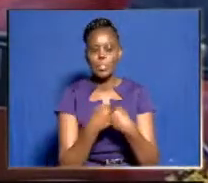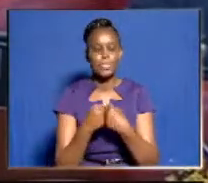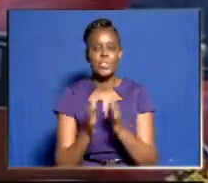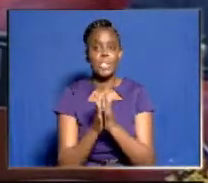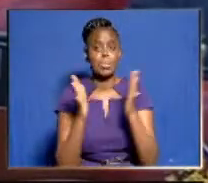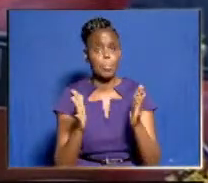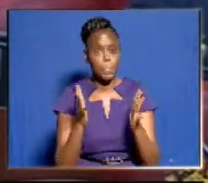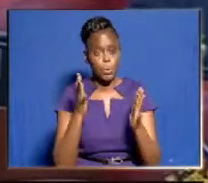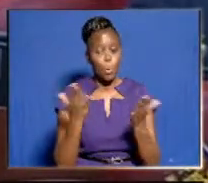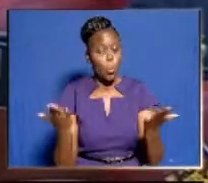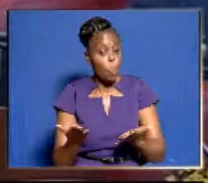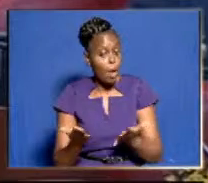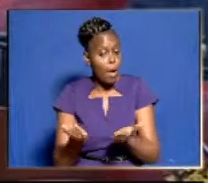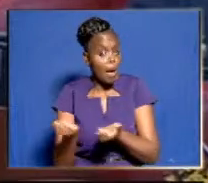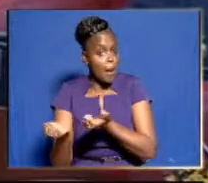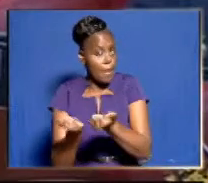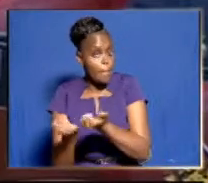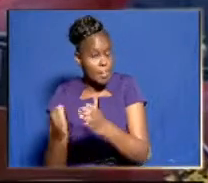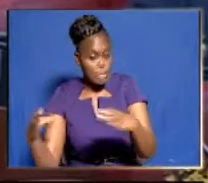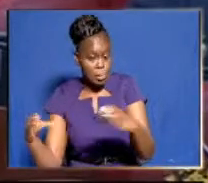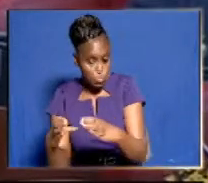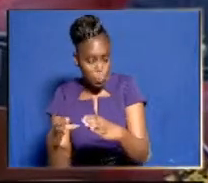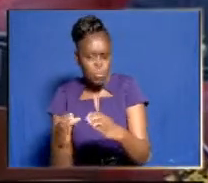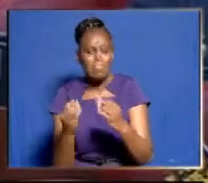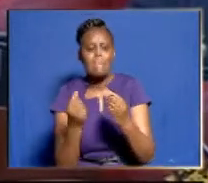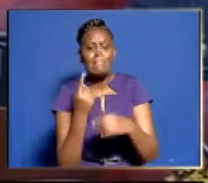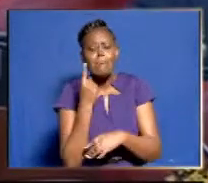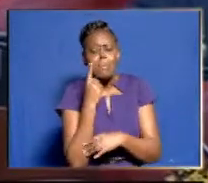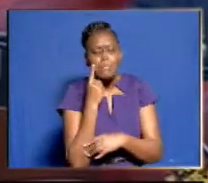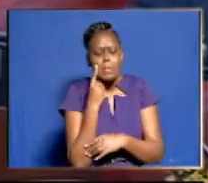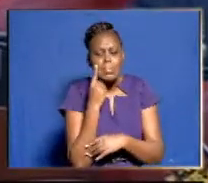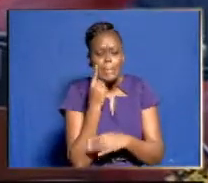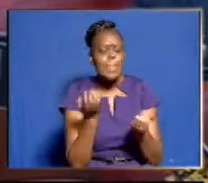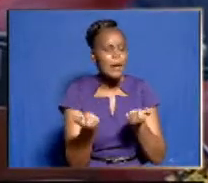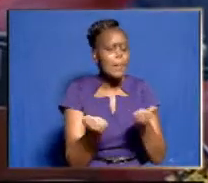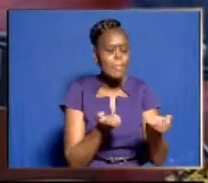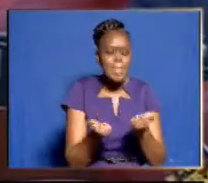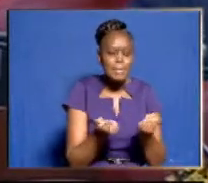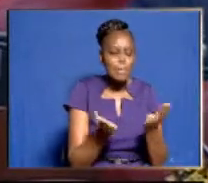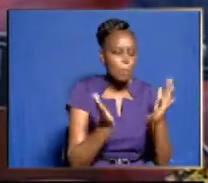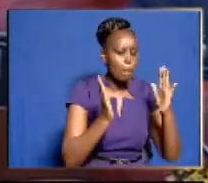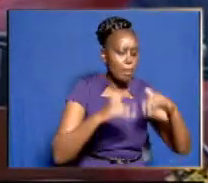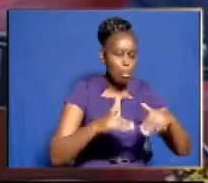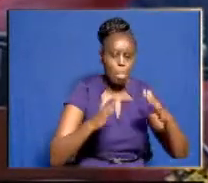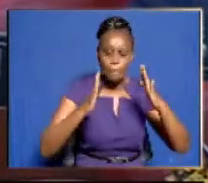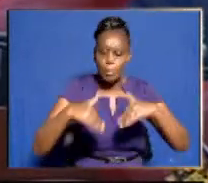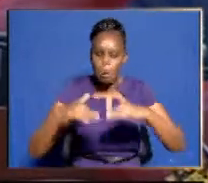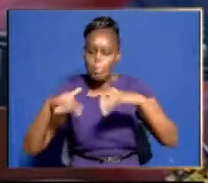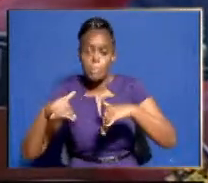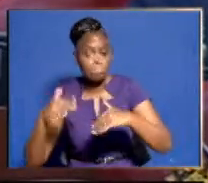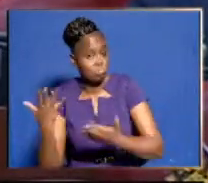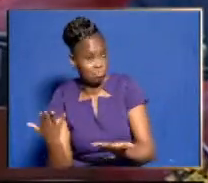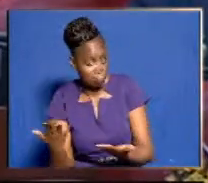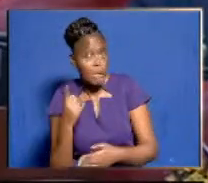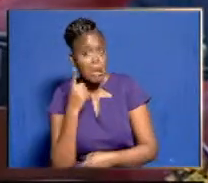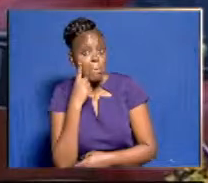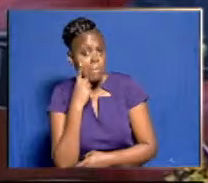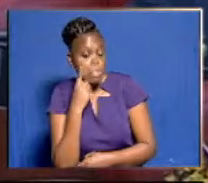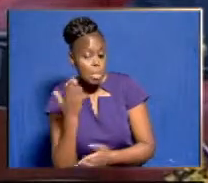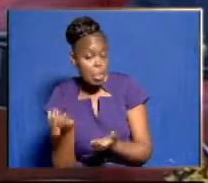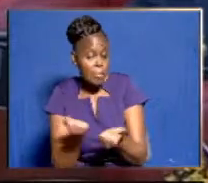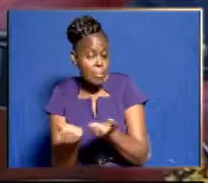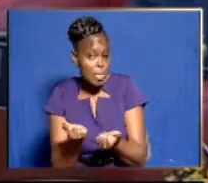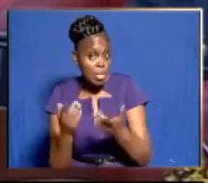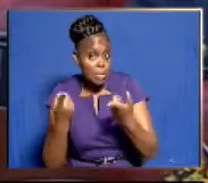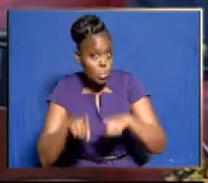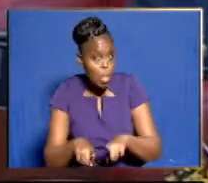business community. We have seen many businesses collapsing. We've seen many businesses